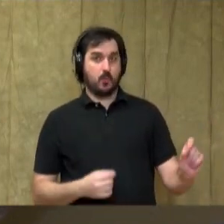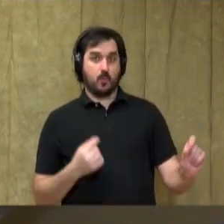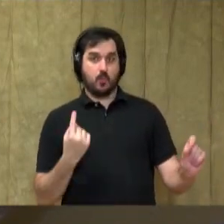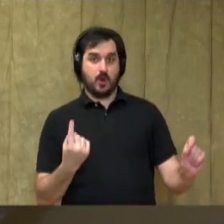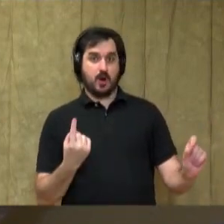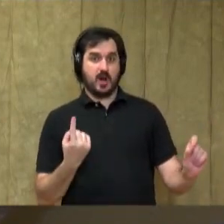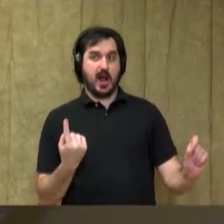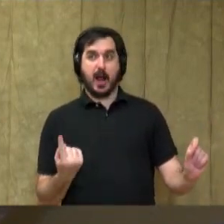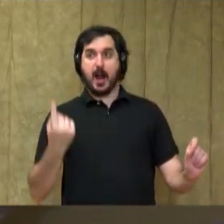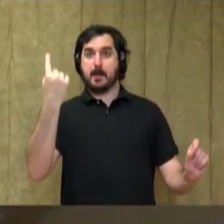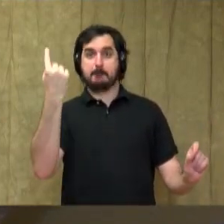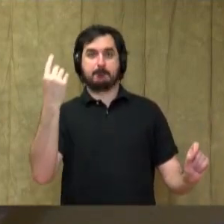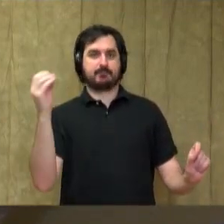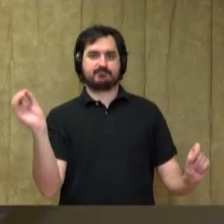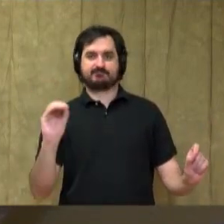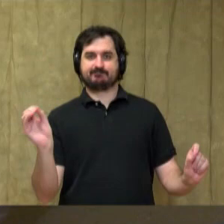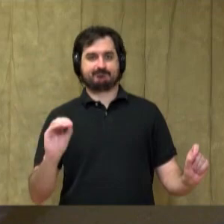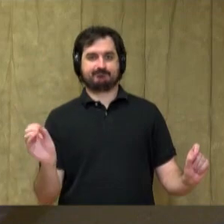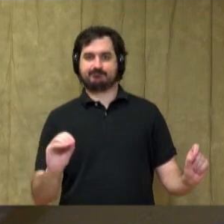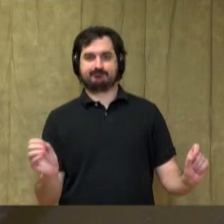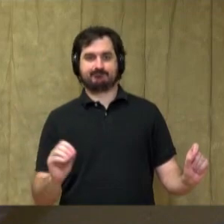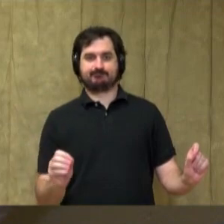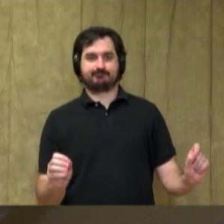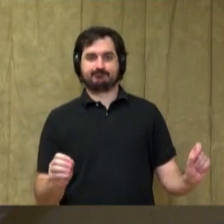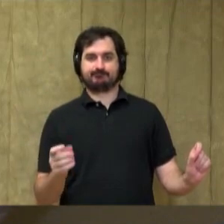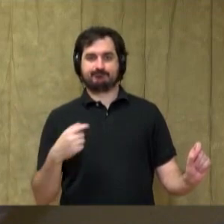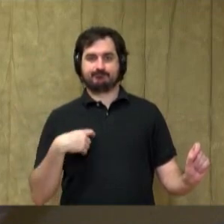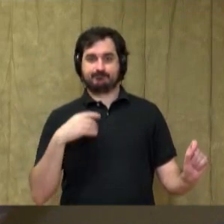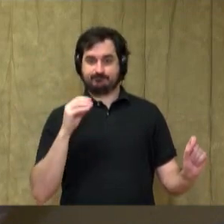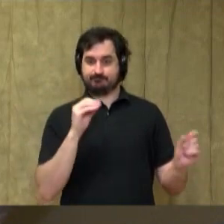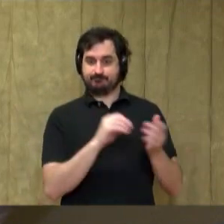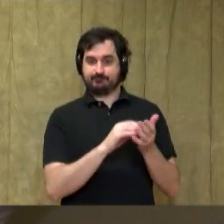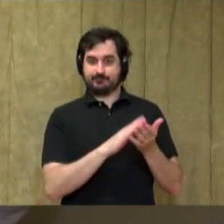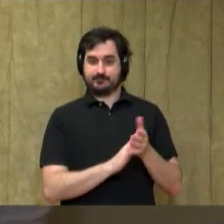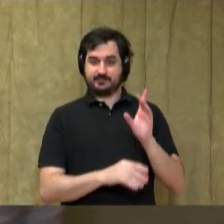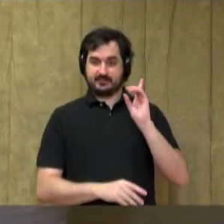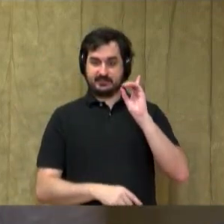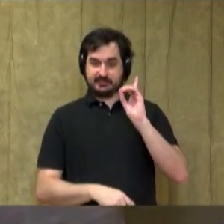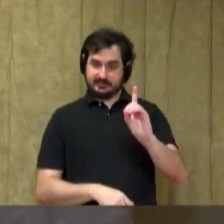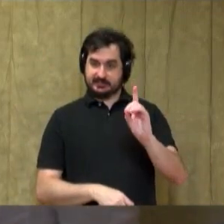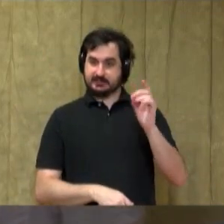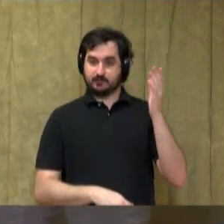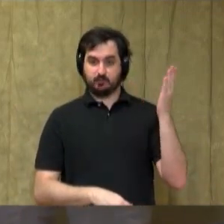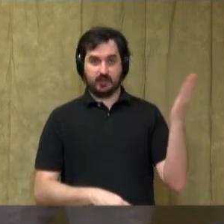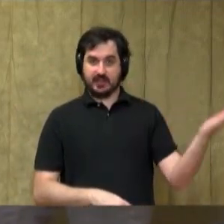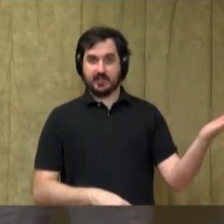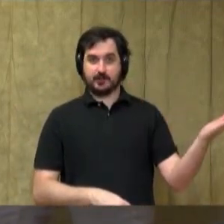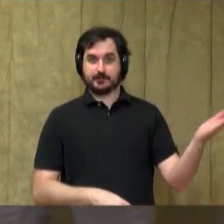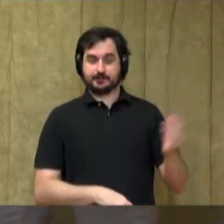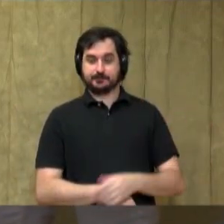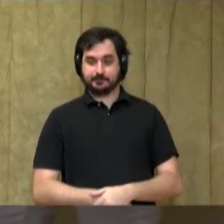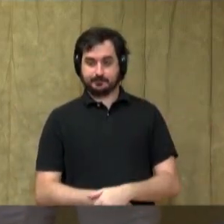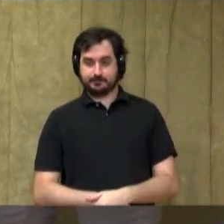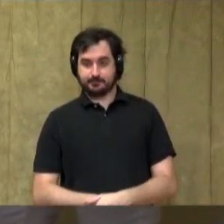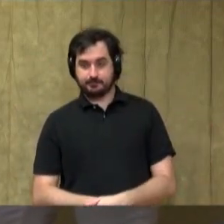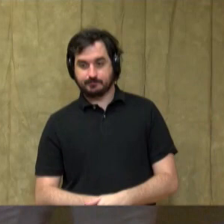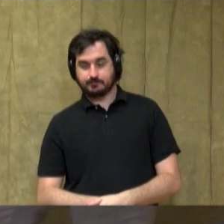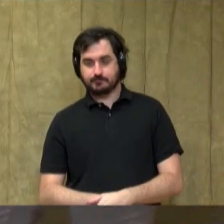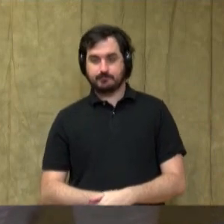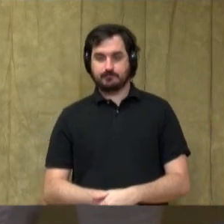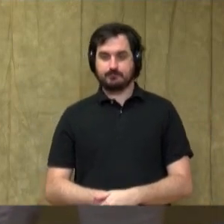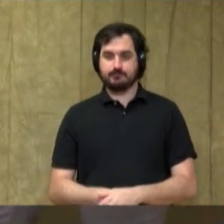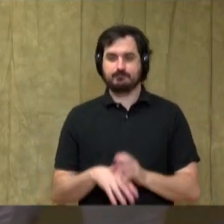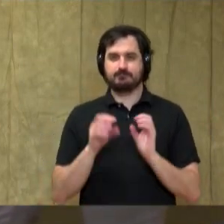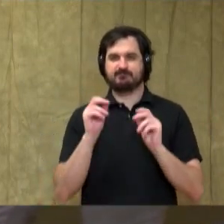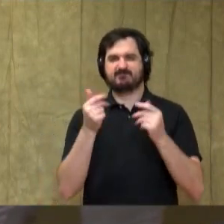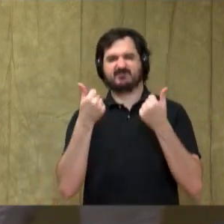nothing. And so my D will be plotted right there, right there. okay? All right, so